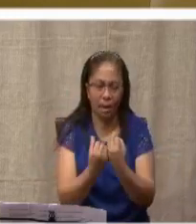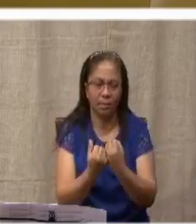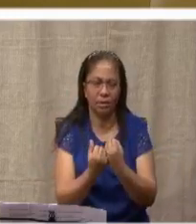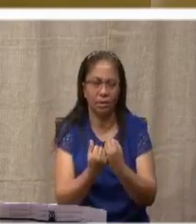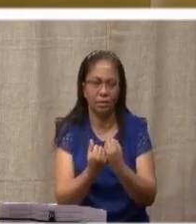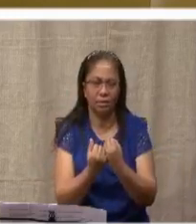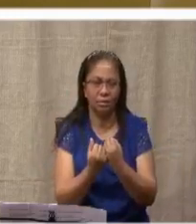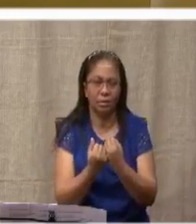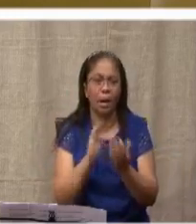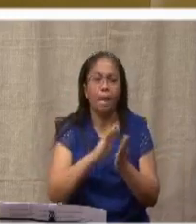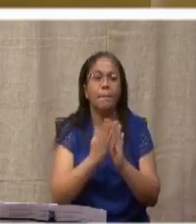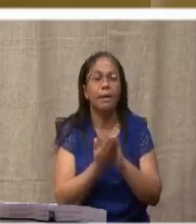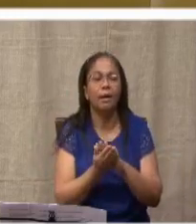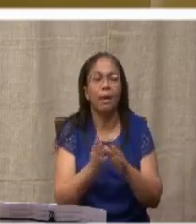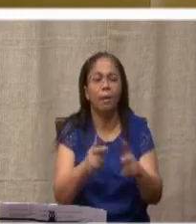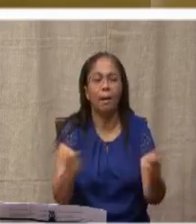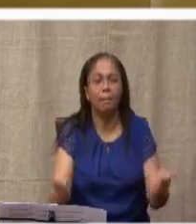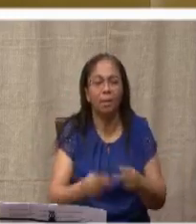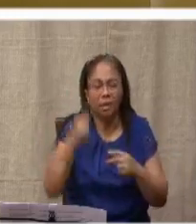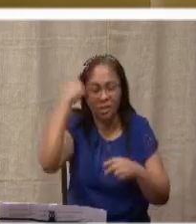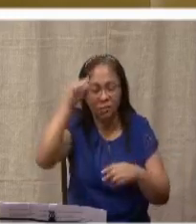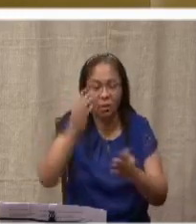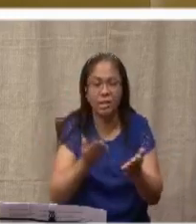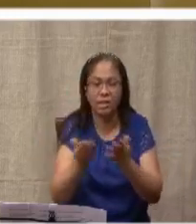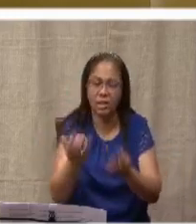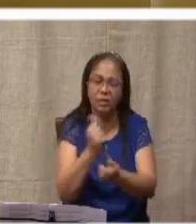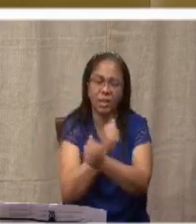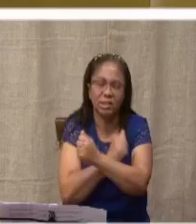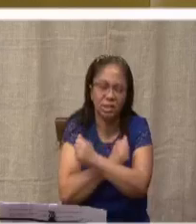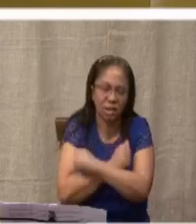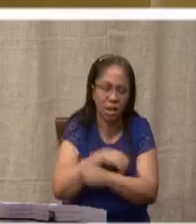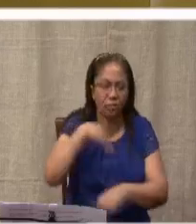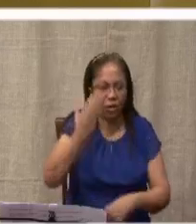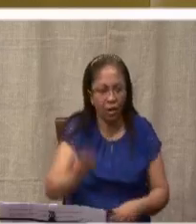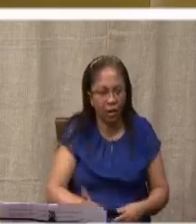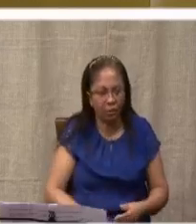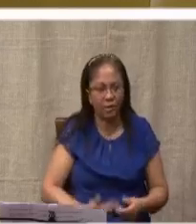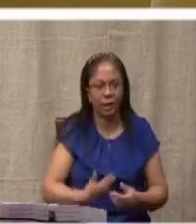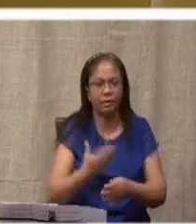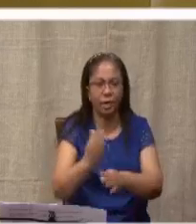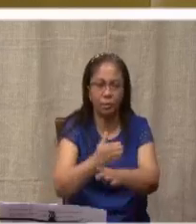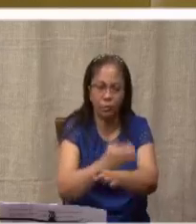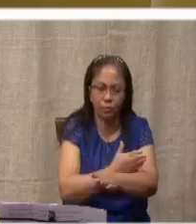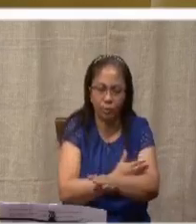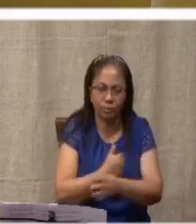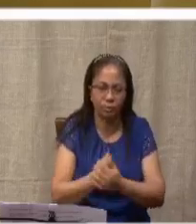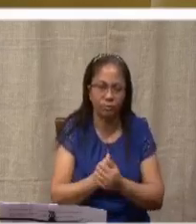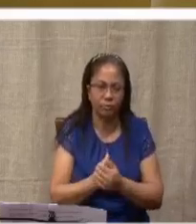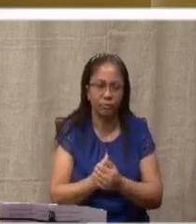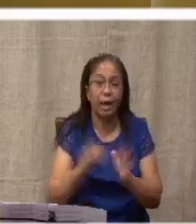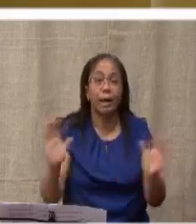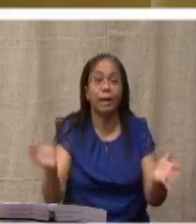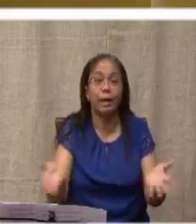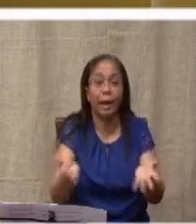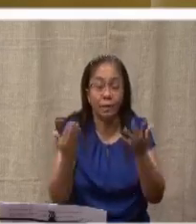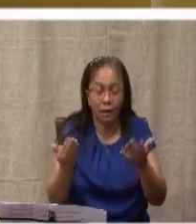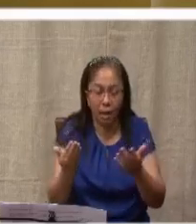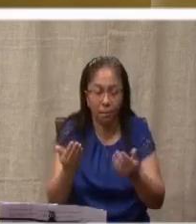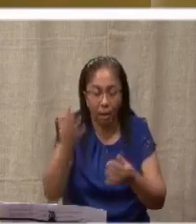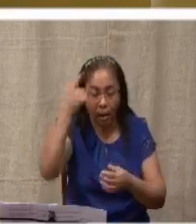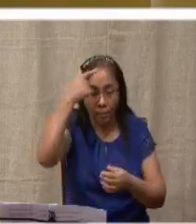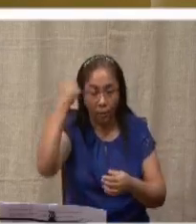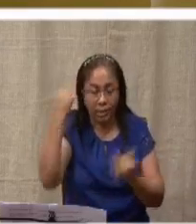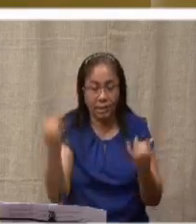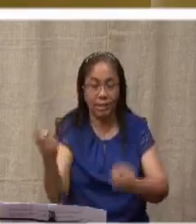of service and love and hospitality and healing and growth get up because today